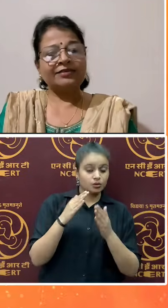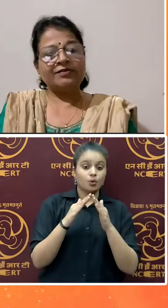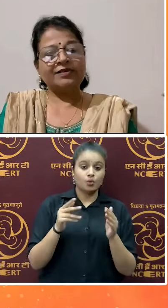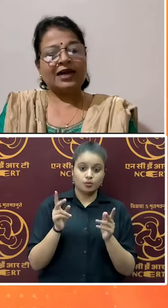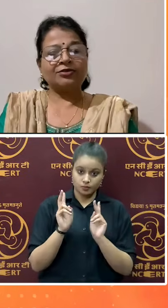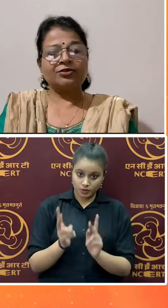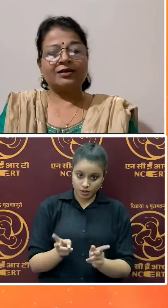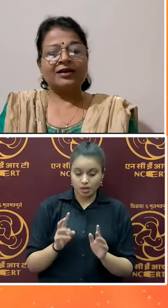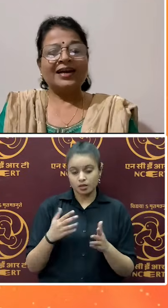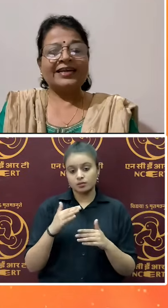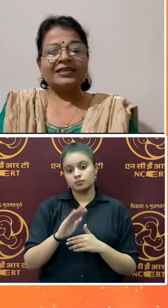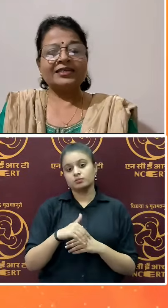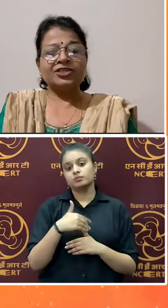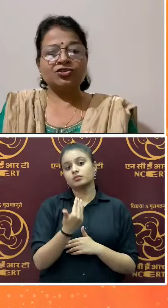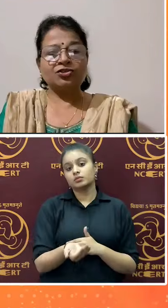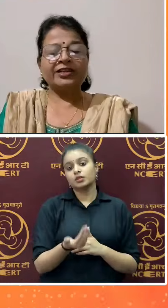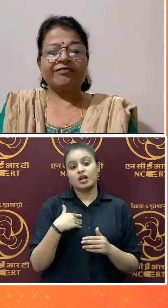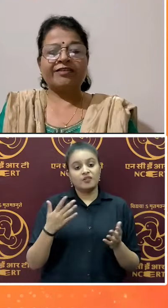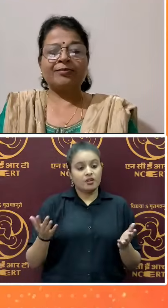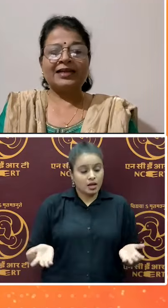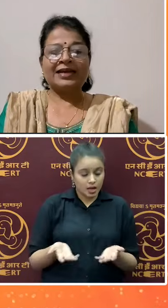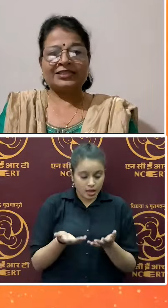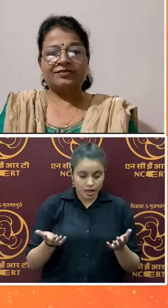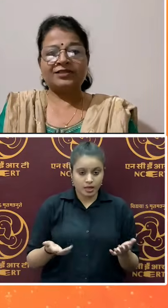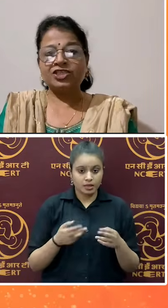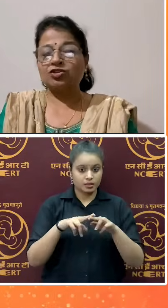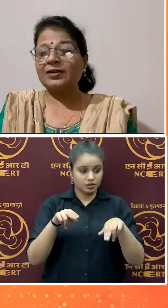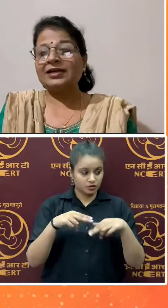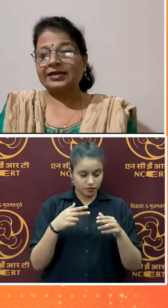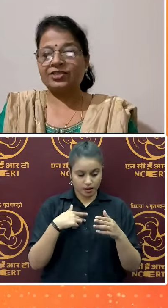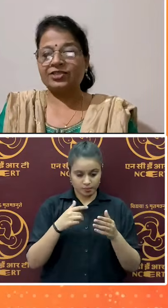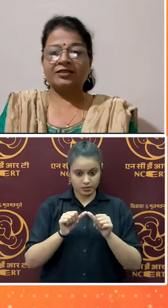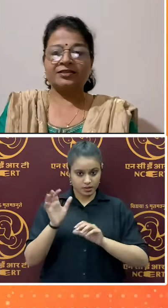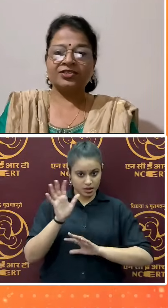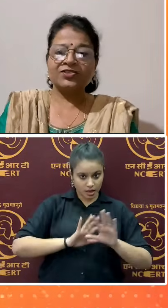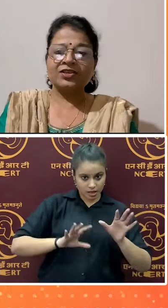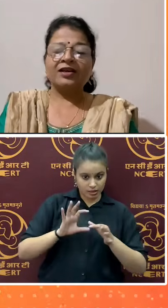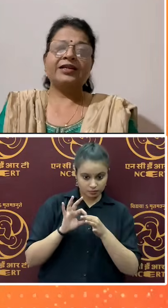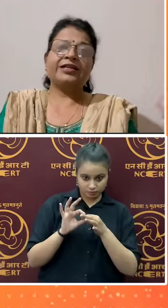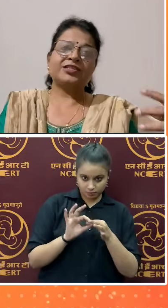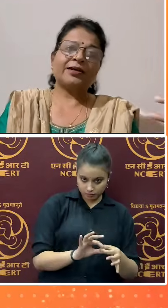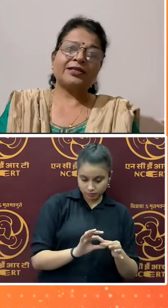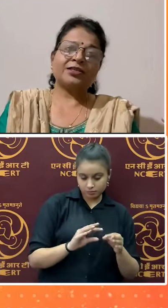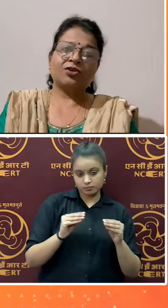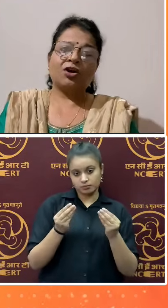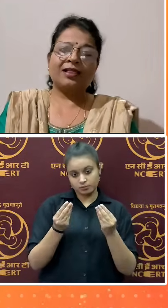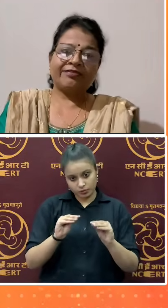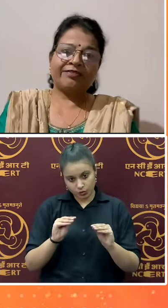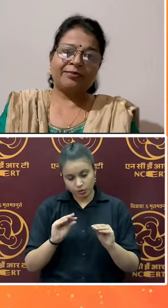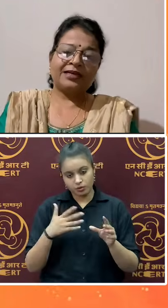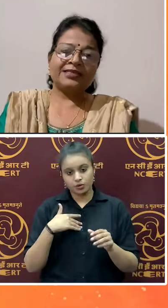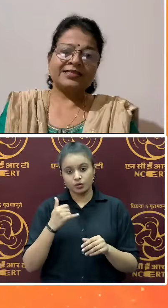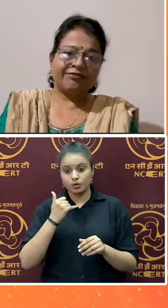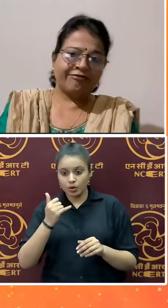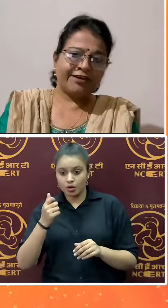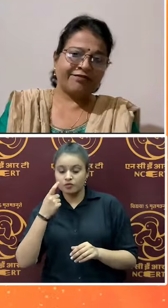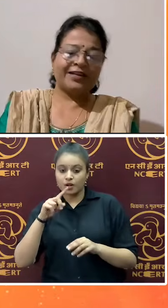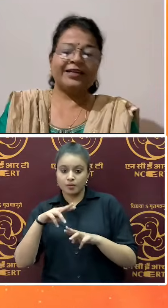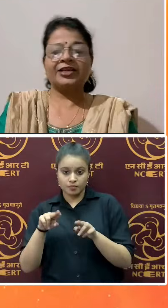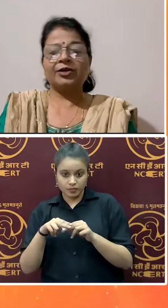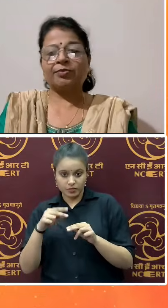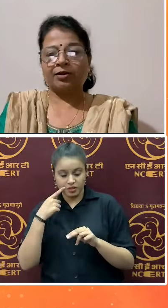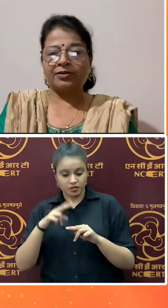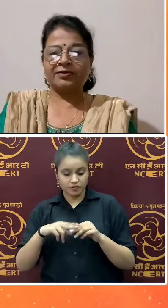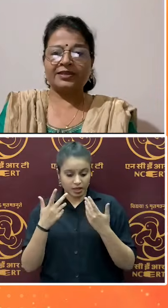And then we will have to encourage routine family activities to build connection and trust. it is better to call the families if we